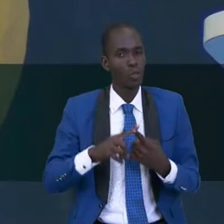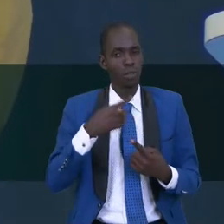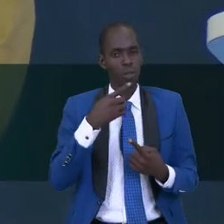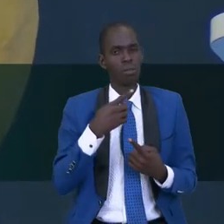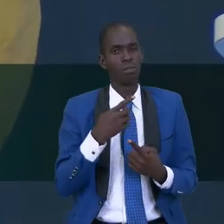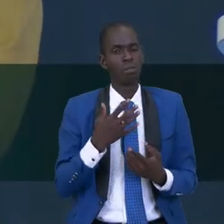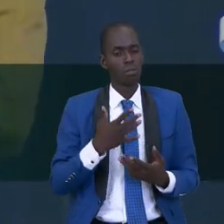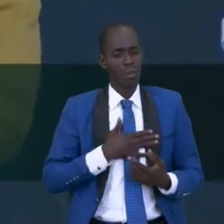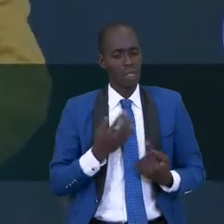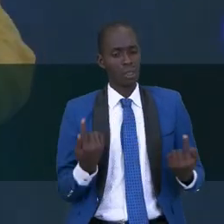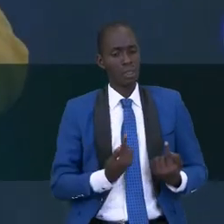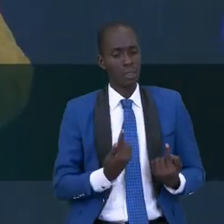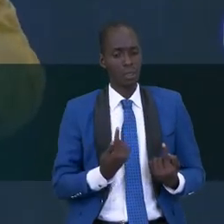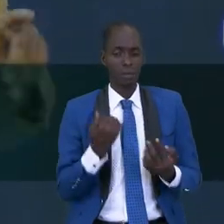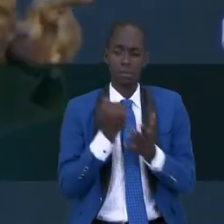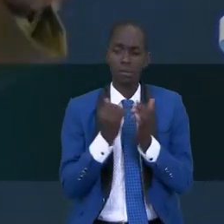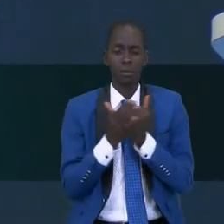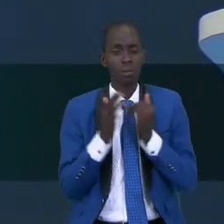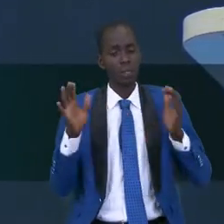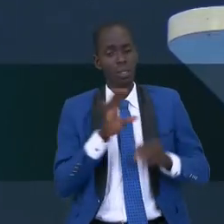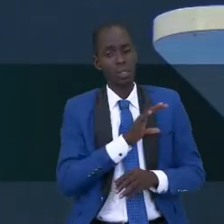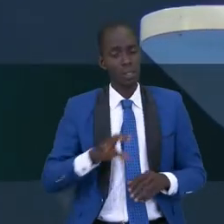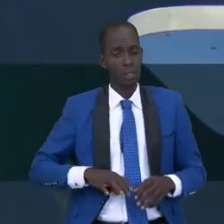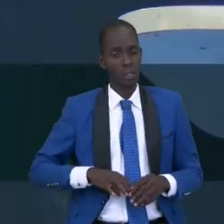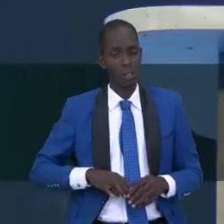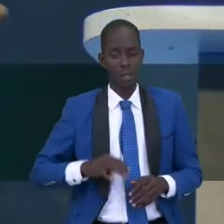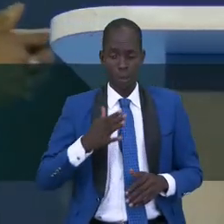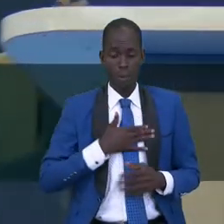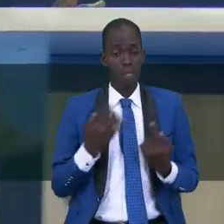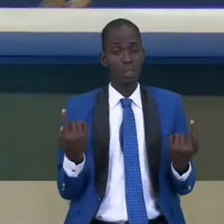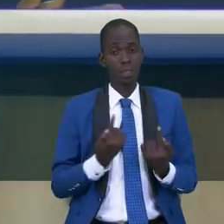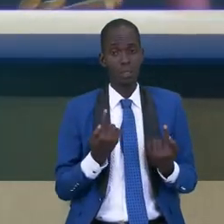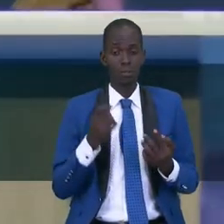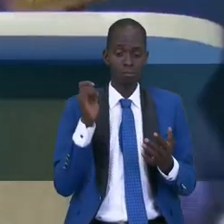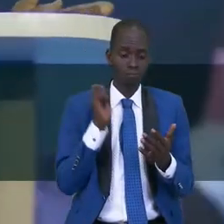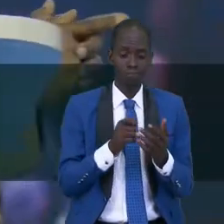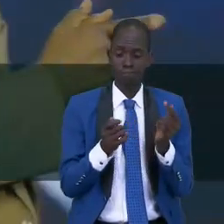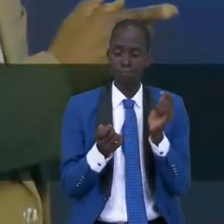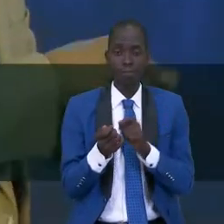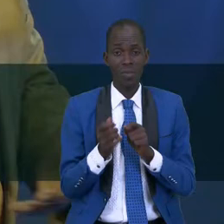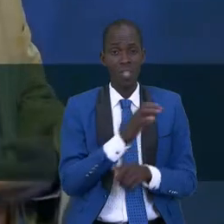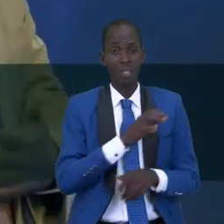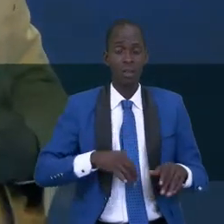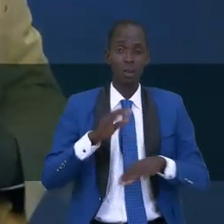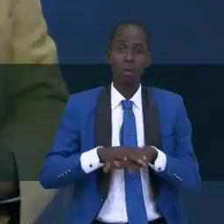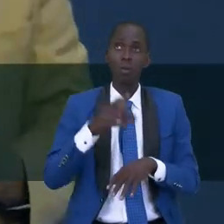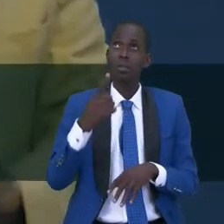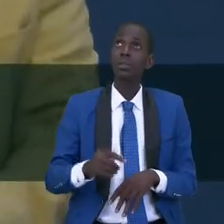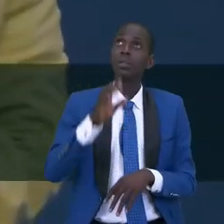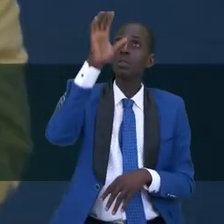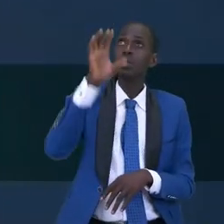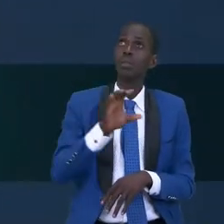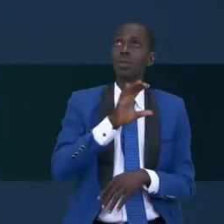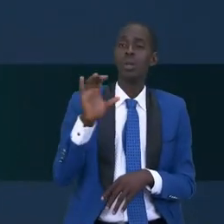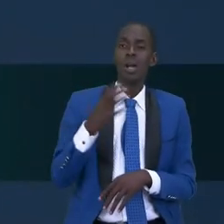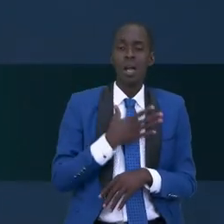crucified Christ, my sin nailed him on the cross, and the Holy Ghost